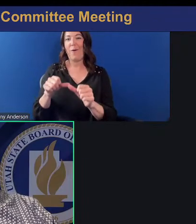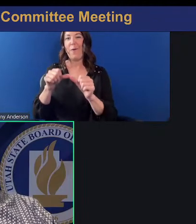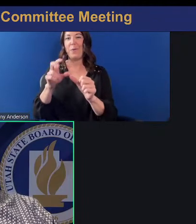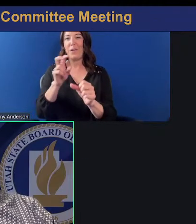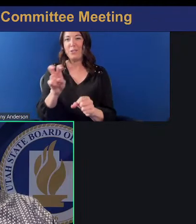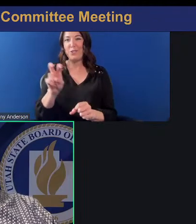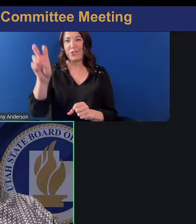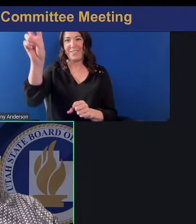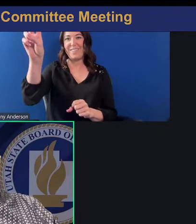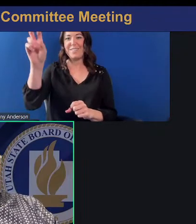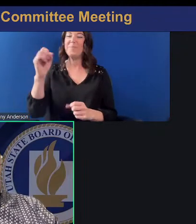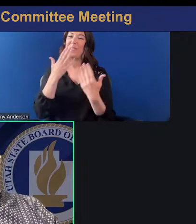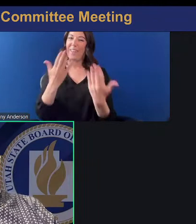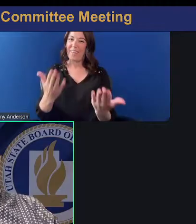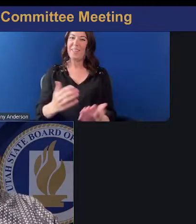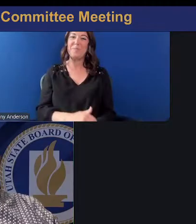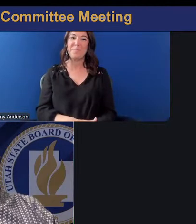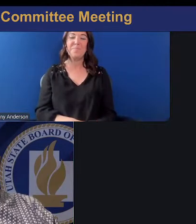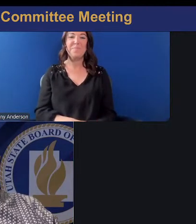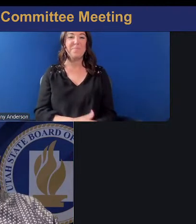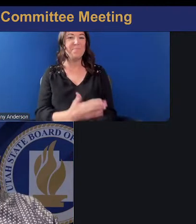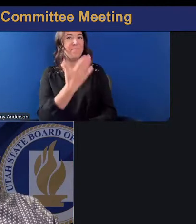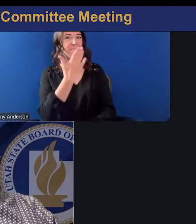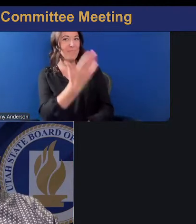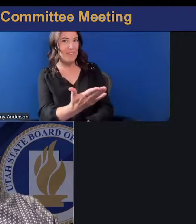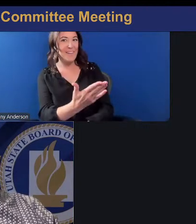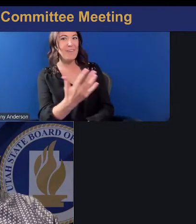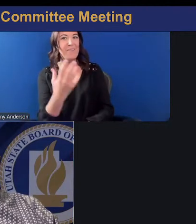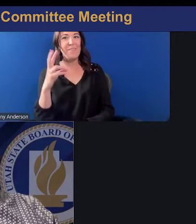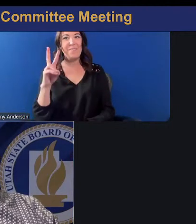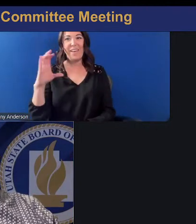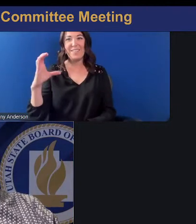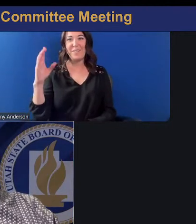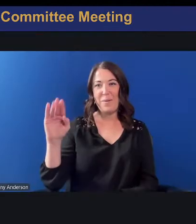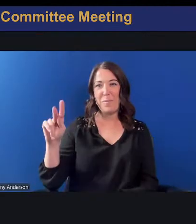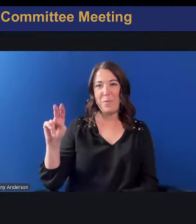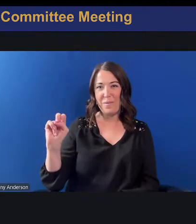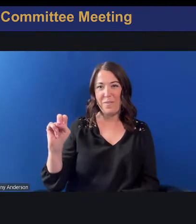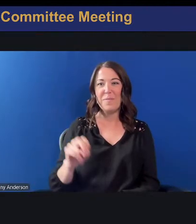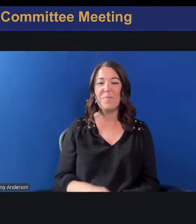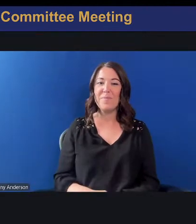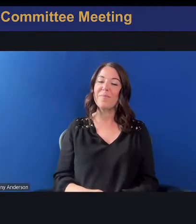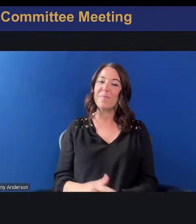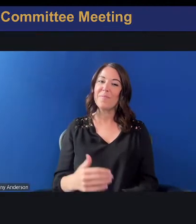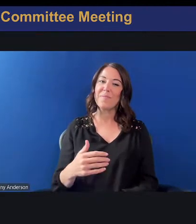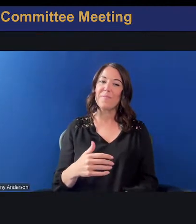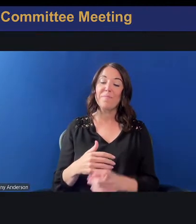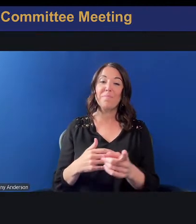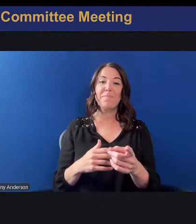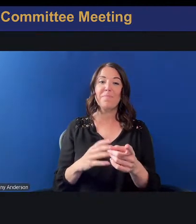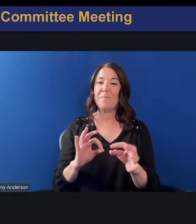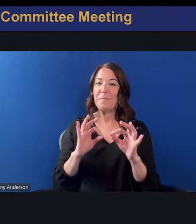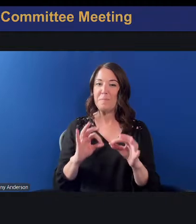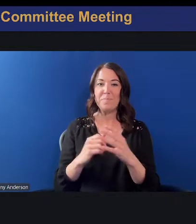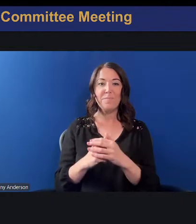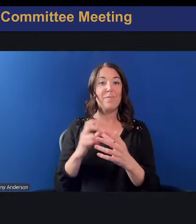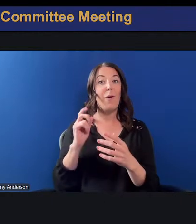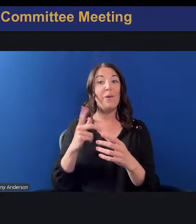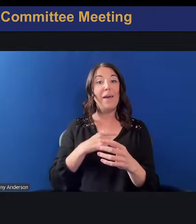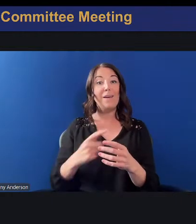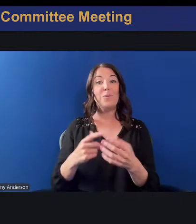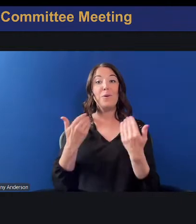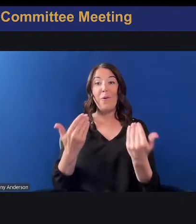together. Thank you. Thank you, Vice Chair Booth. That's non-debatable, and we'll call this meeting